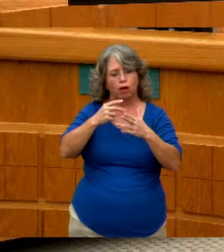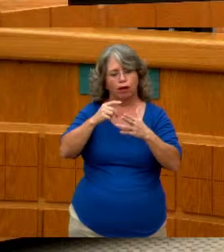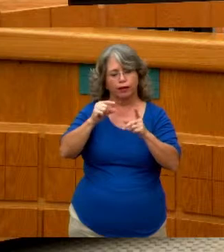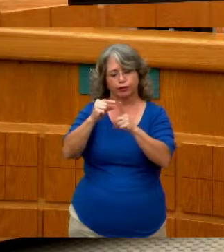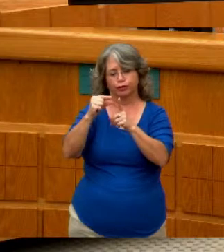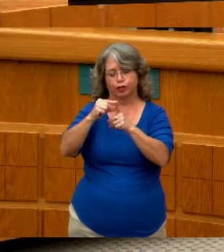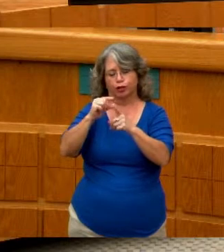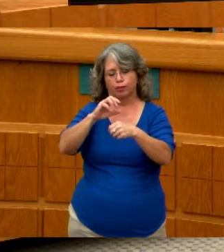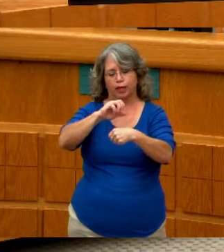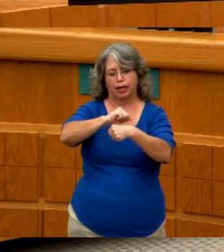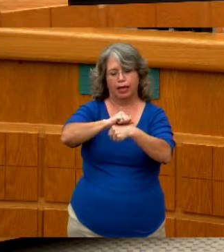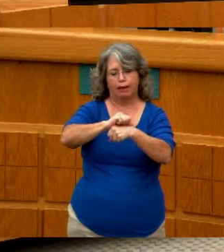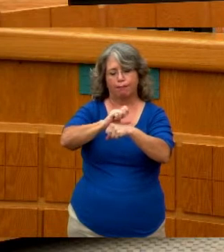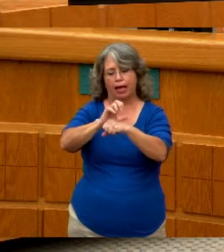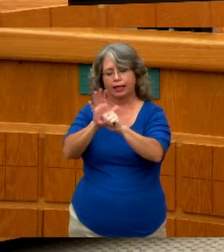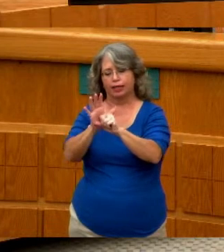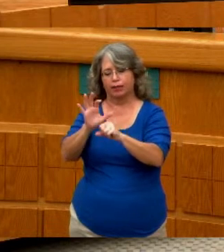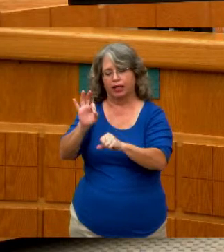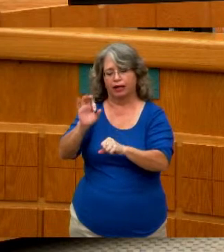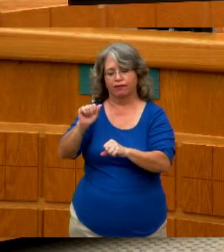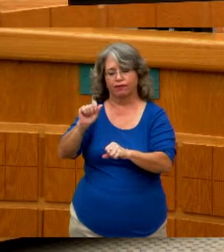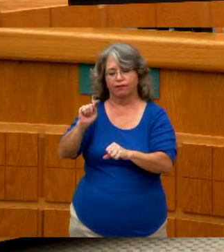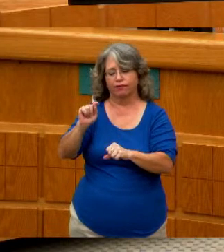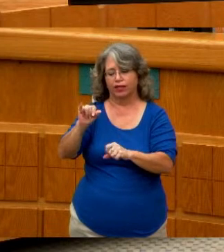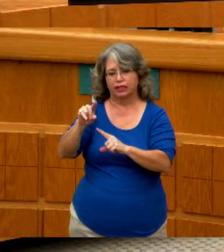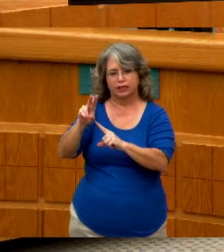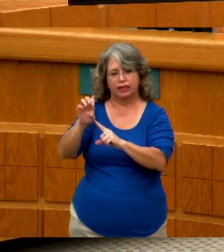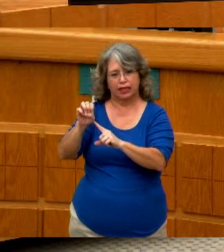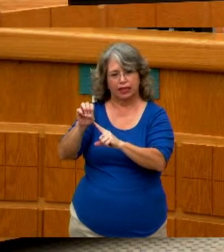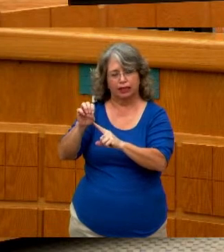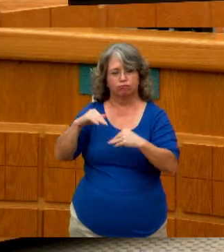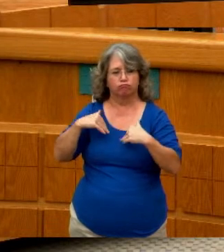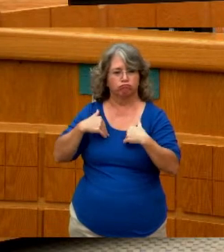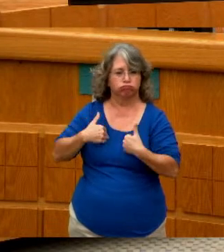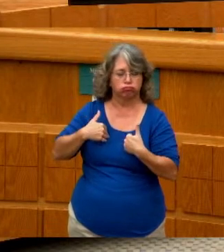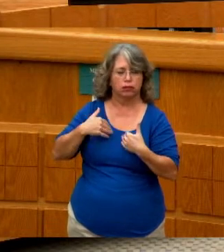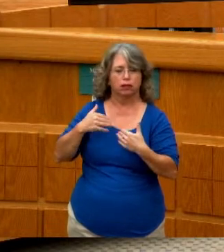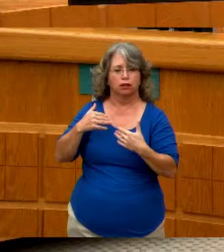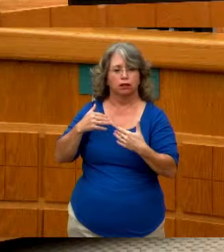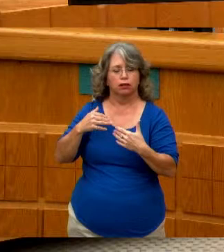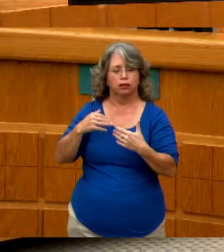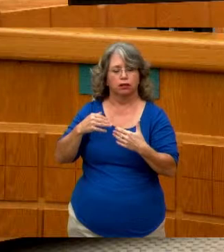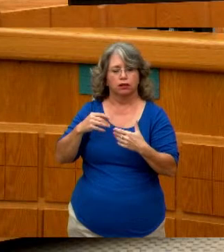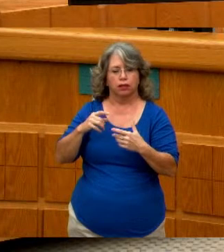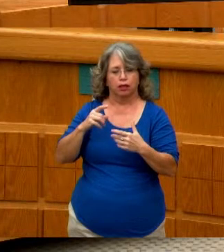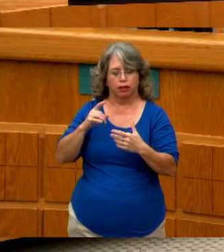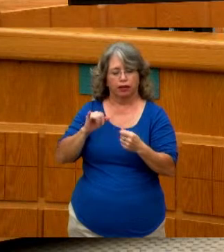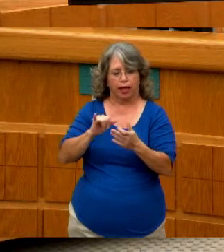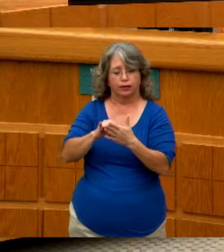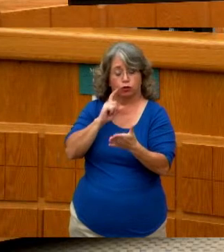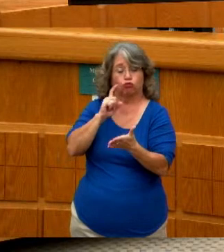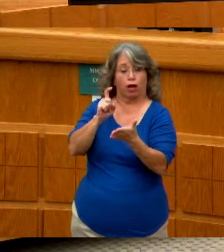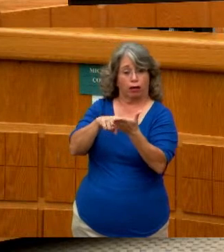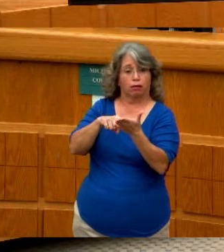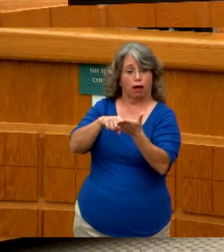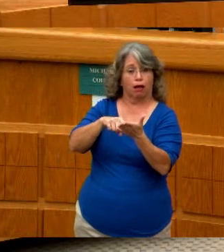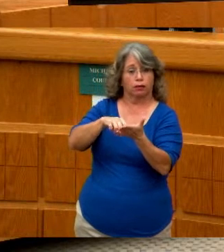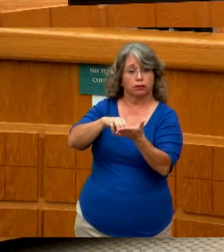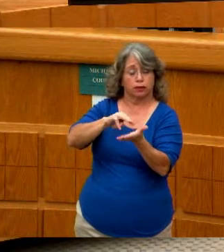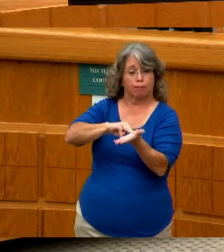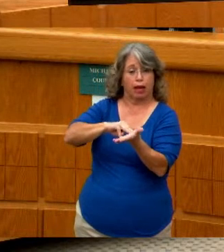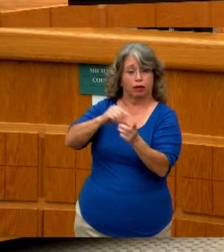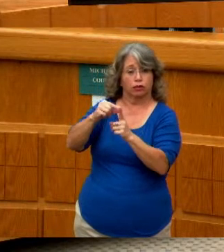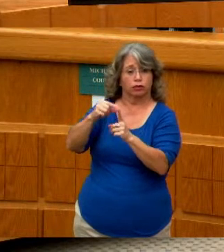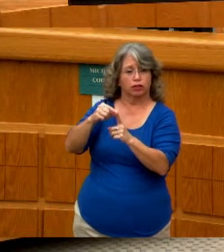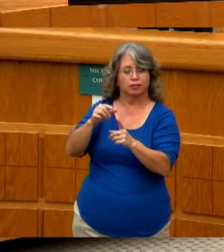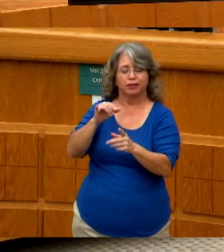understanding and explaining what pandemic fatigue is. It's a recognized term. It's